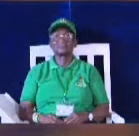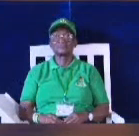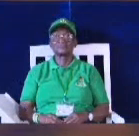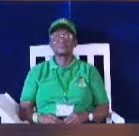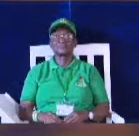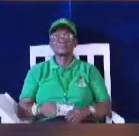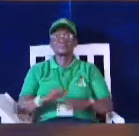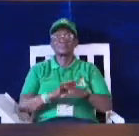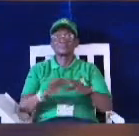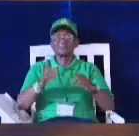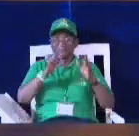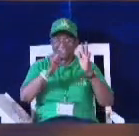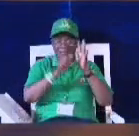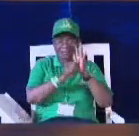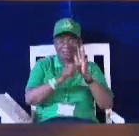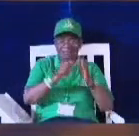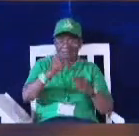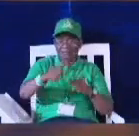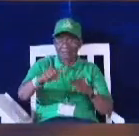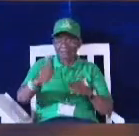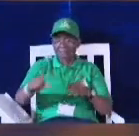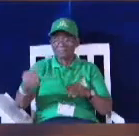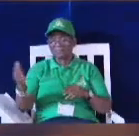Don't hide anything